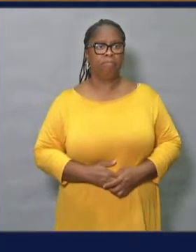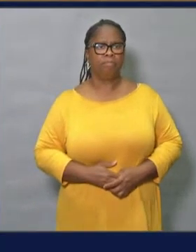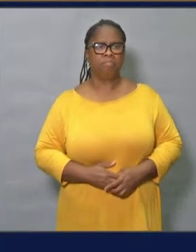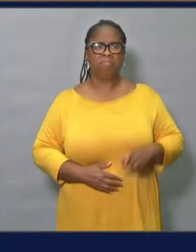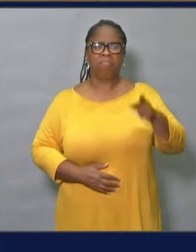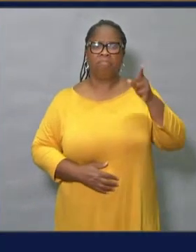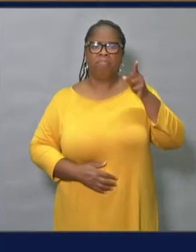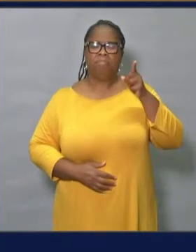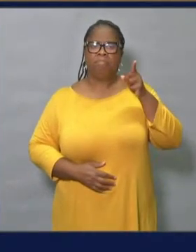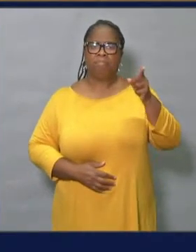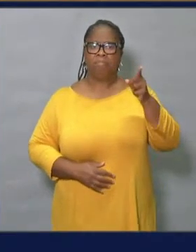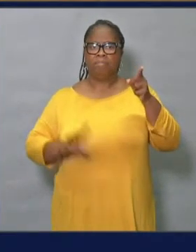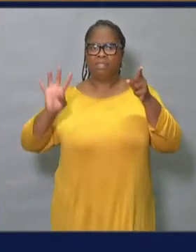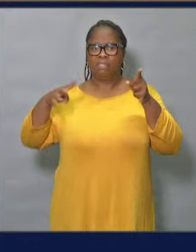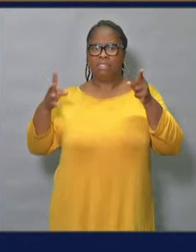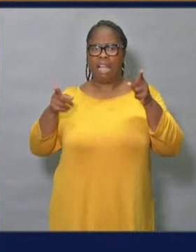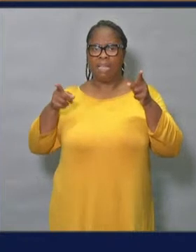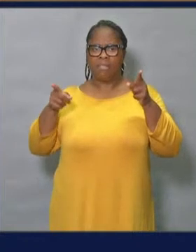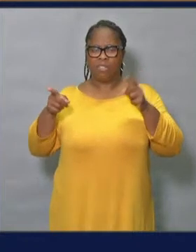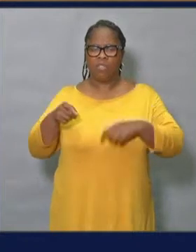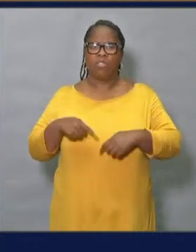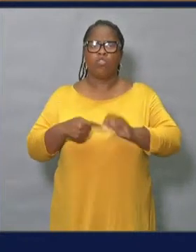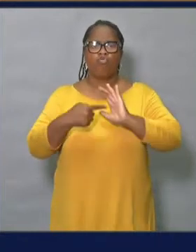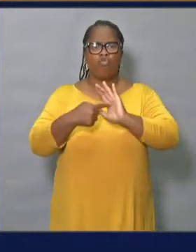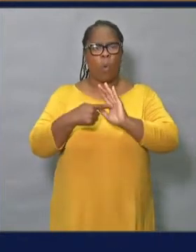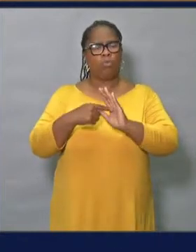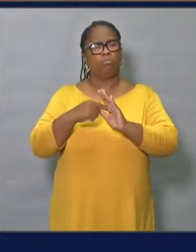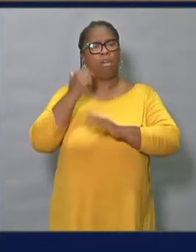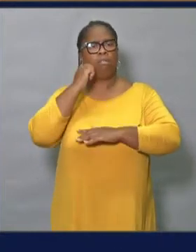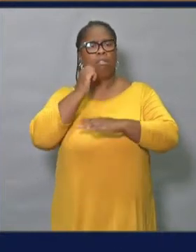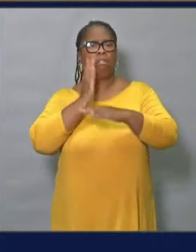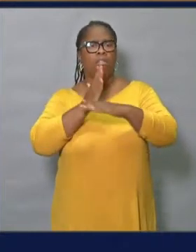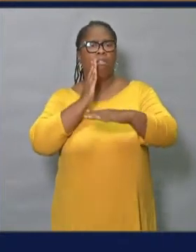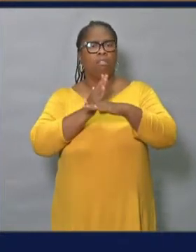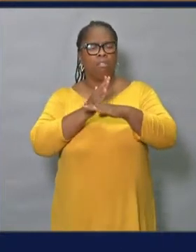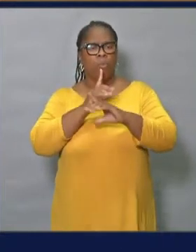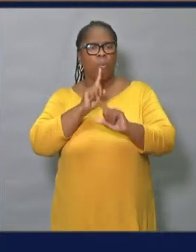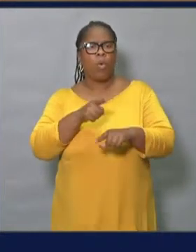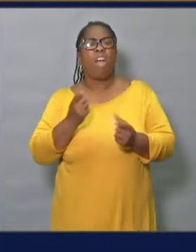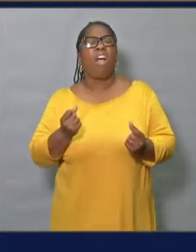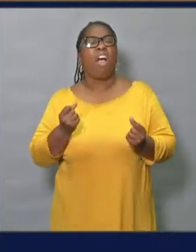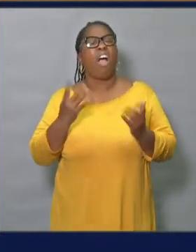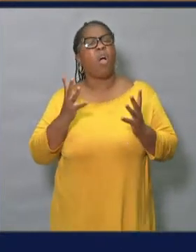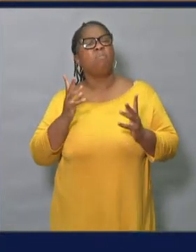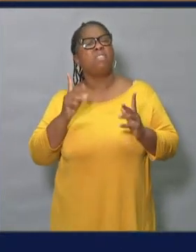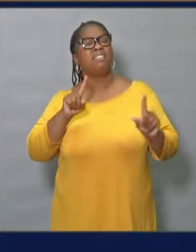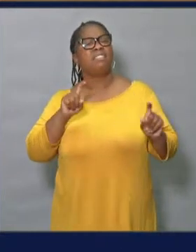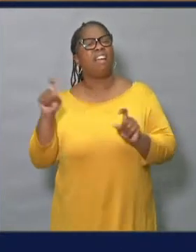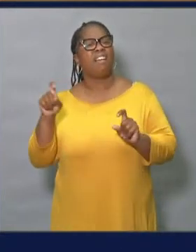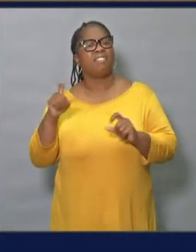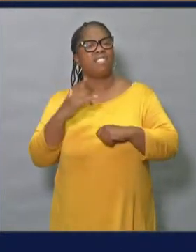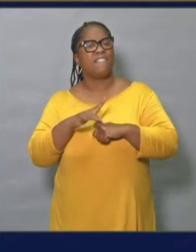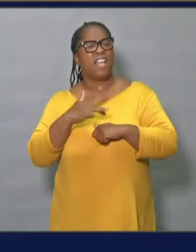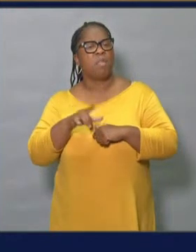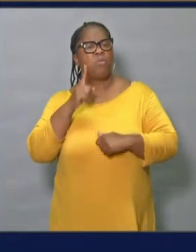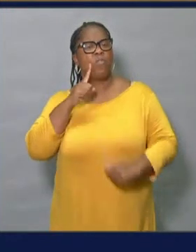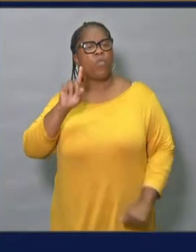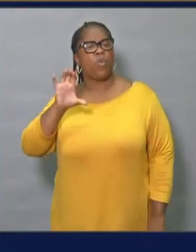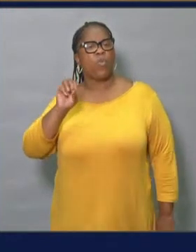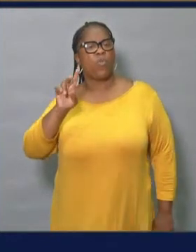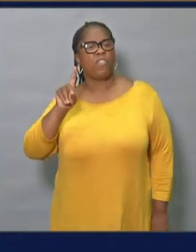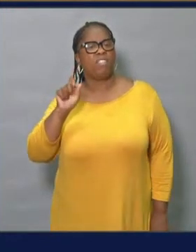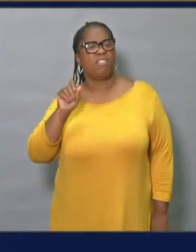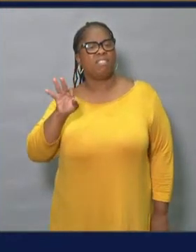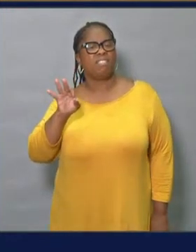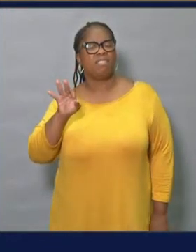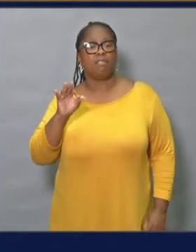This slide shows the average daily reported number of diagnostic tests for COVID-19. And I want to again thank